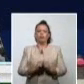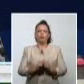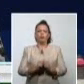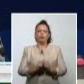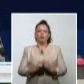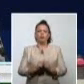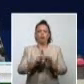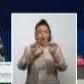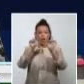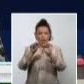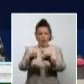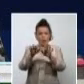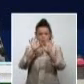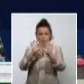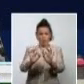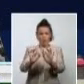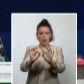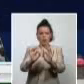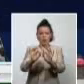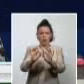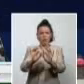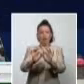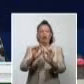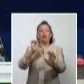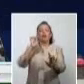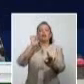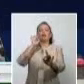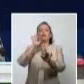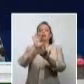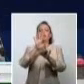and he tested positive.